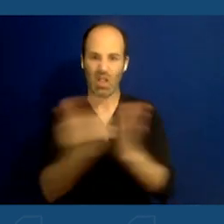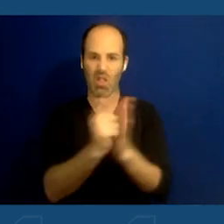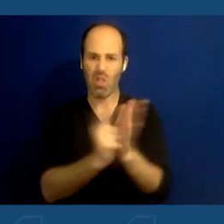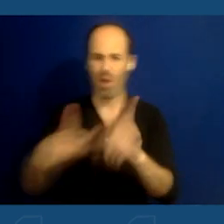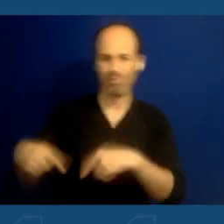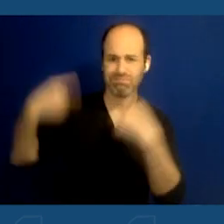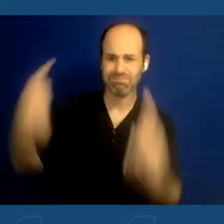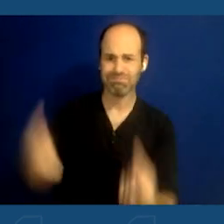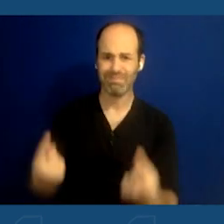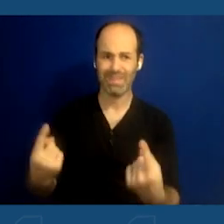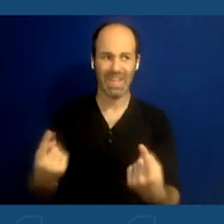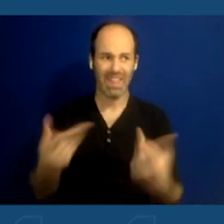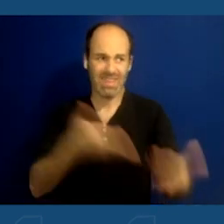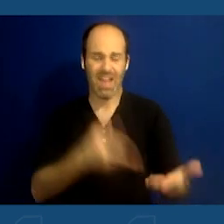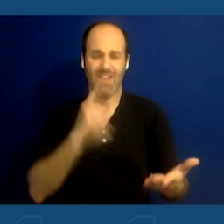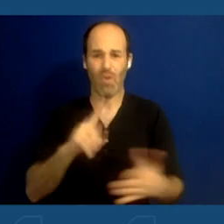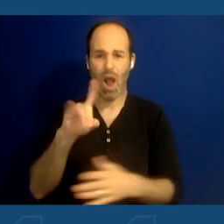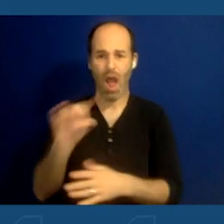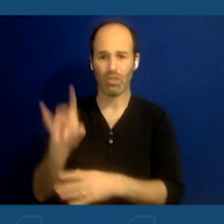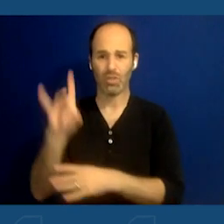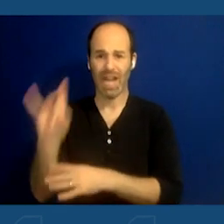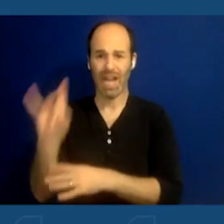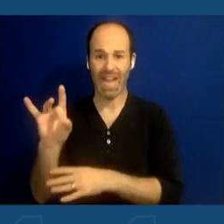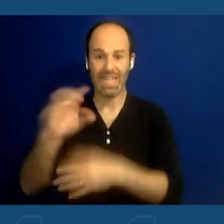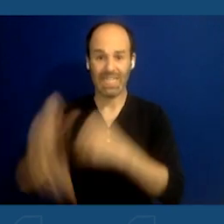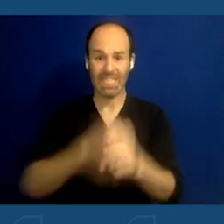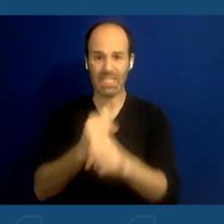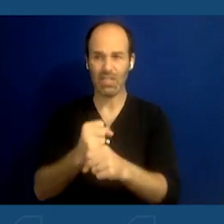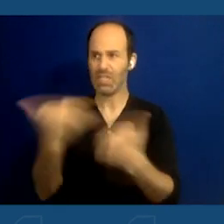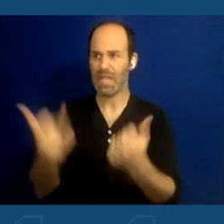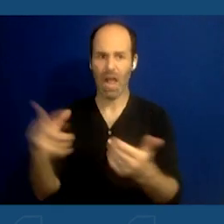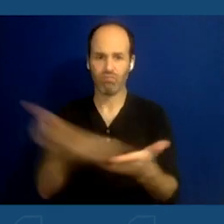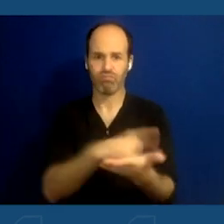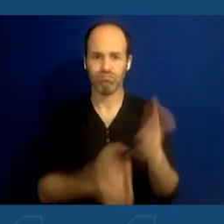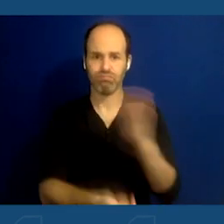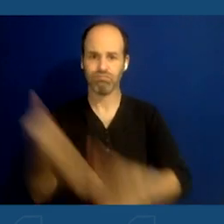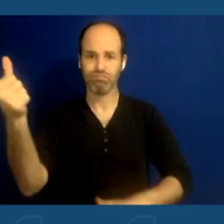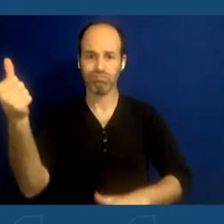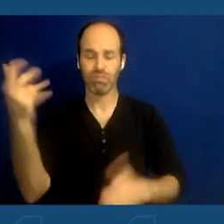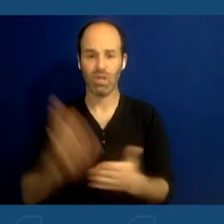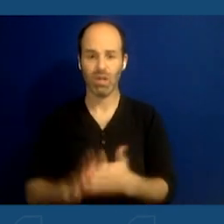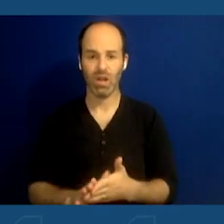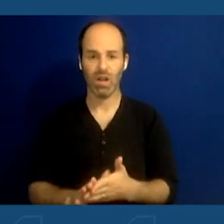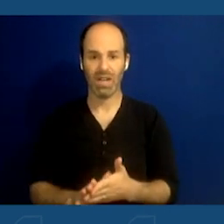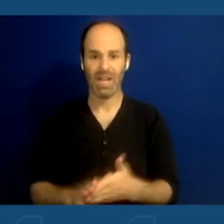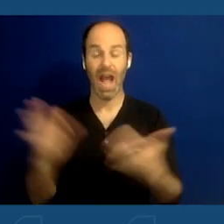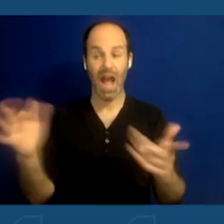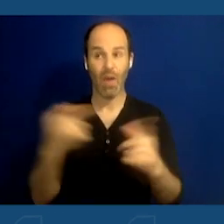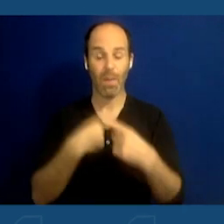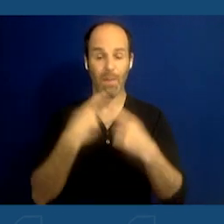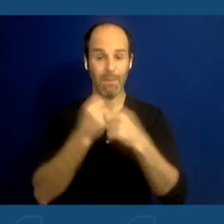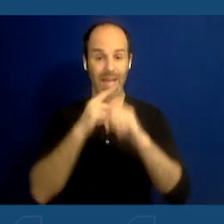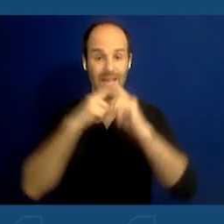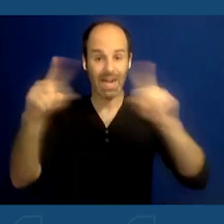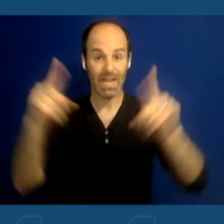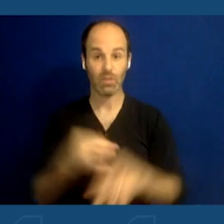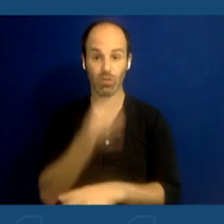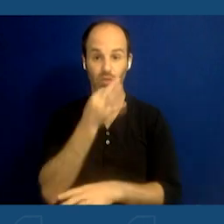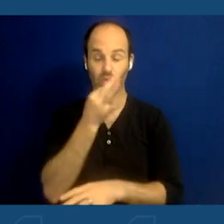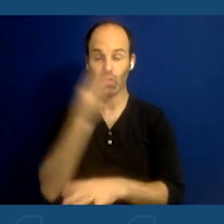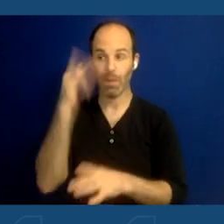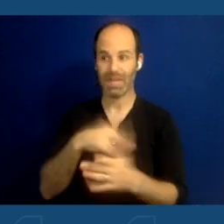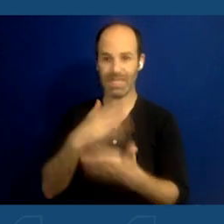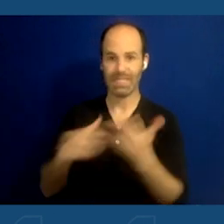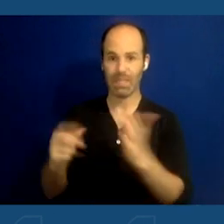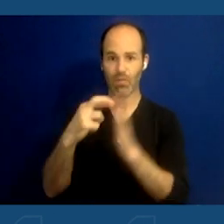years. And now we are working intensely, and I'll be making some announcements because some of these regulations to effectuate these changes